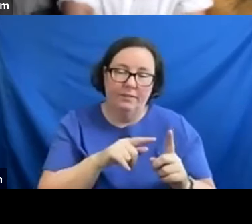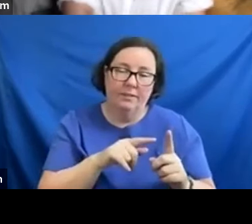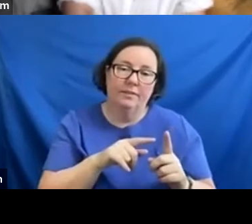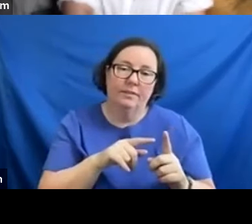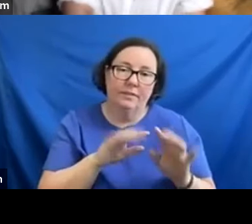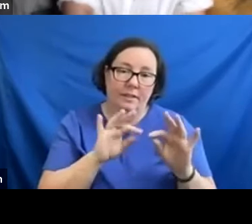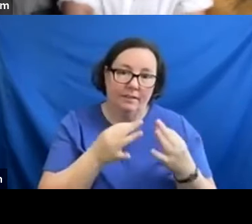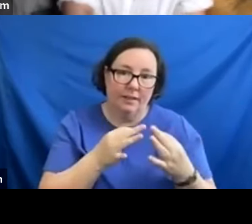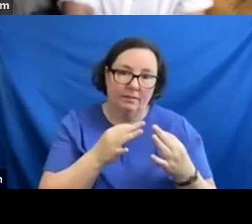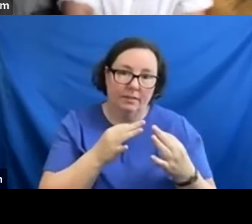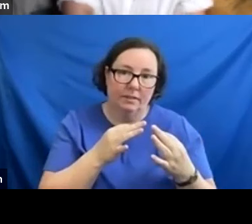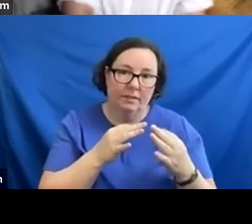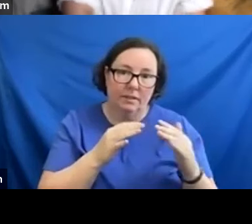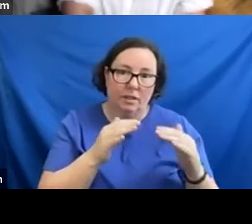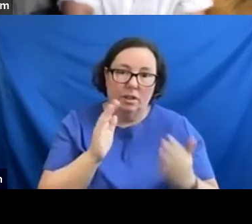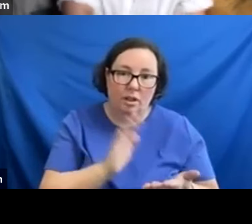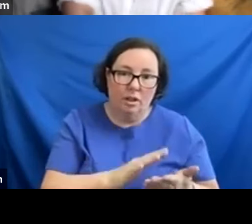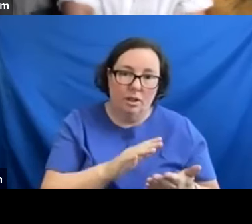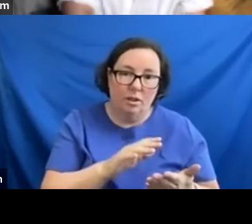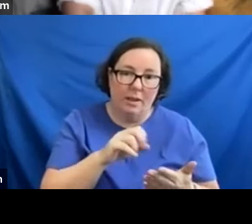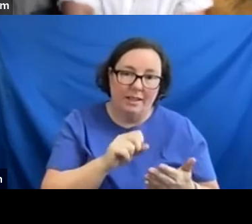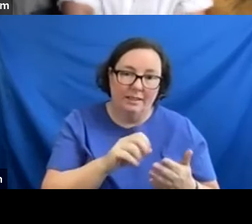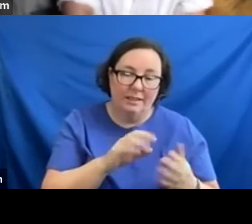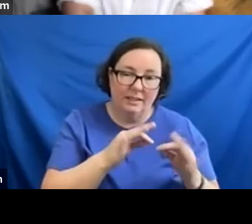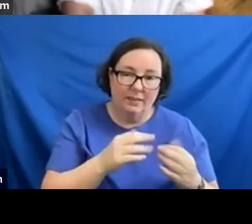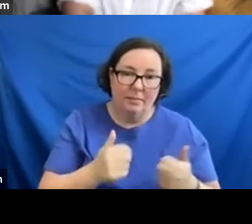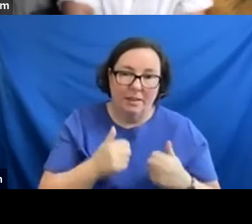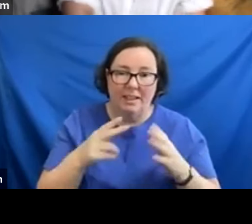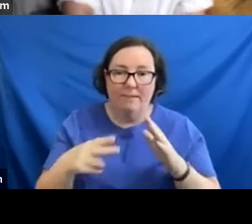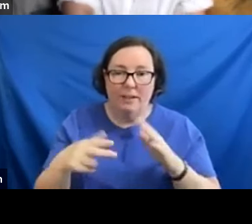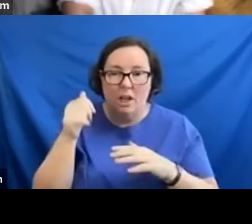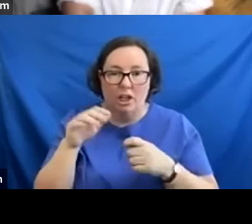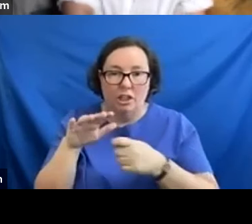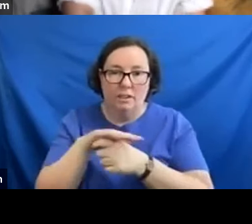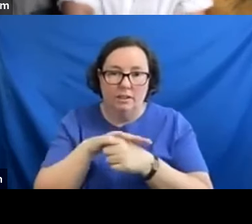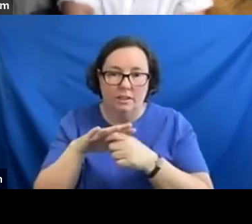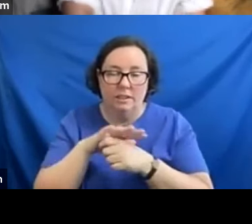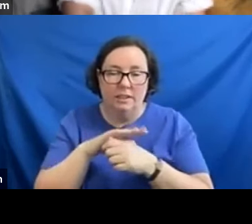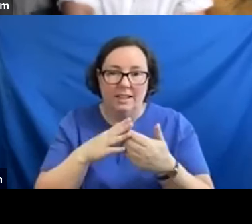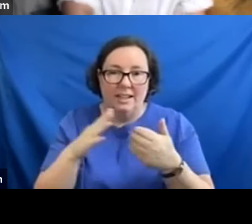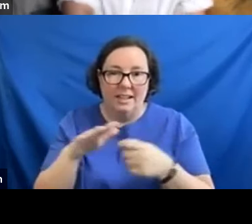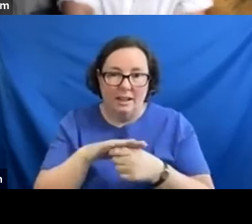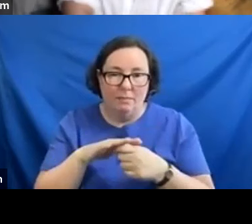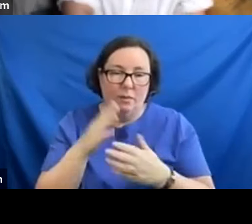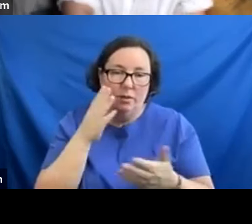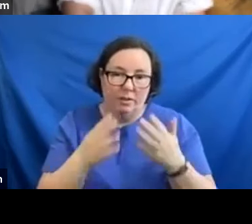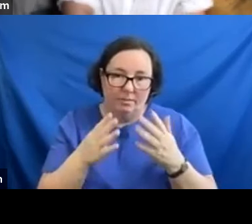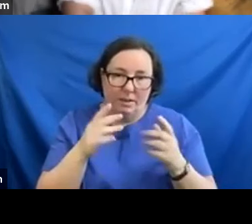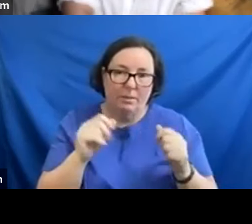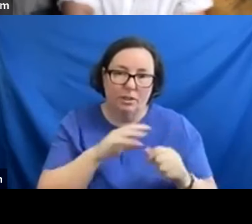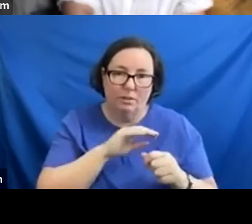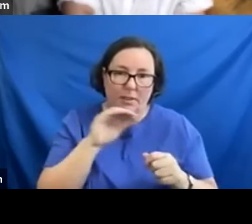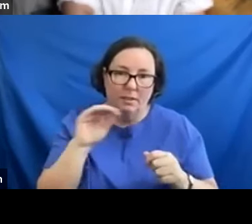a family, a low economic status family lives in a higher economic status neighborhood, perhaps they could be